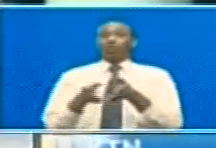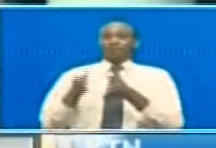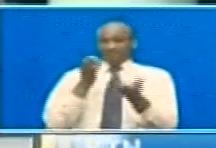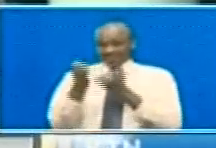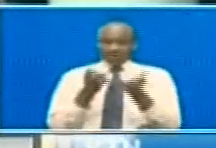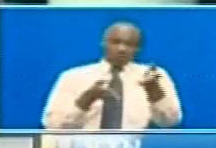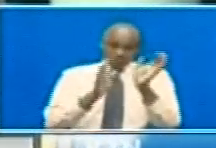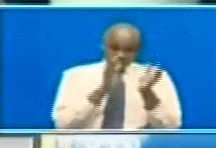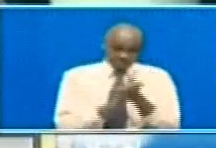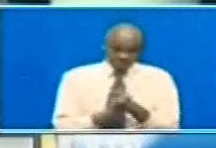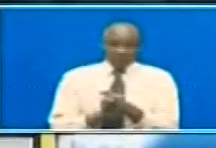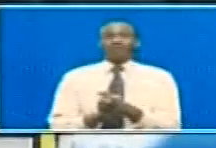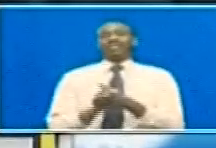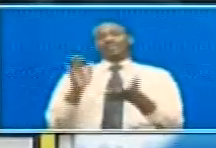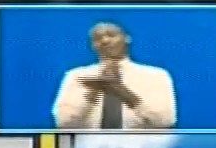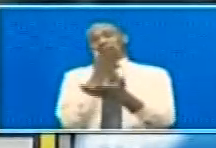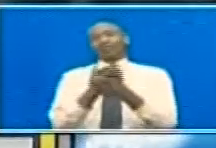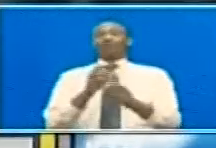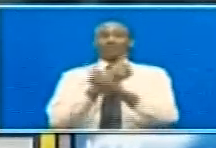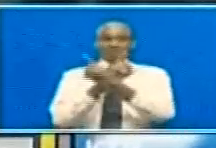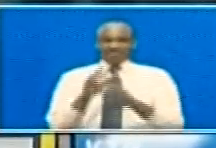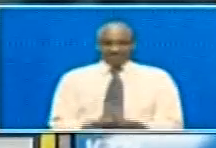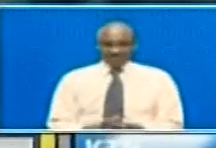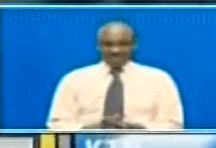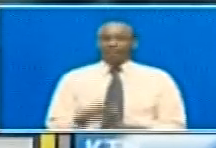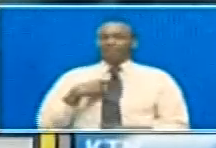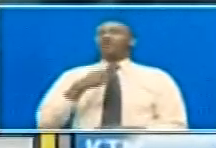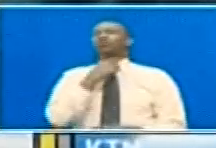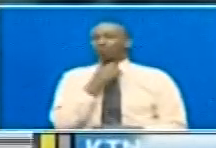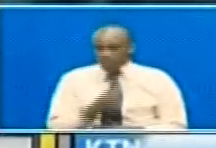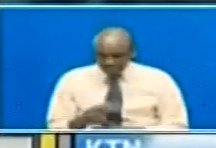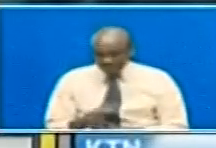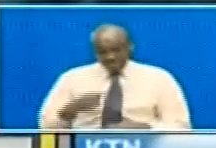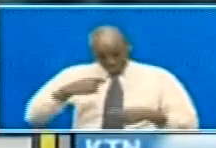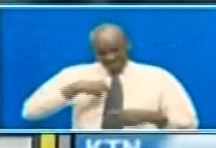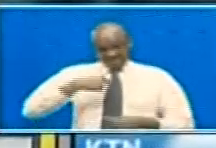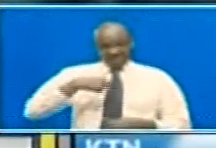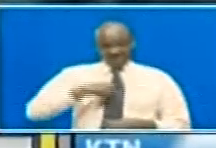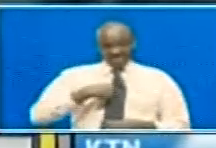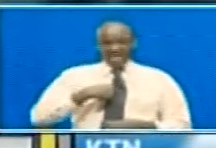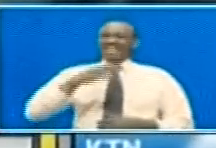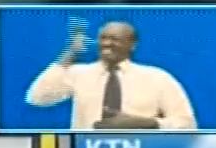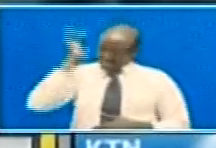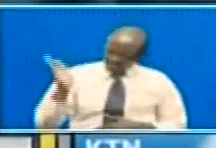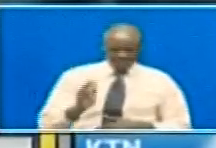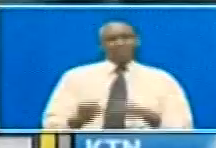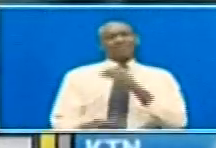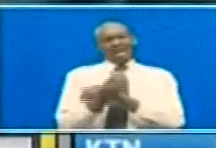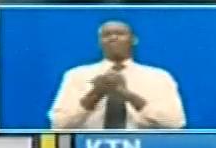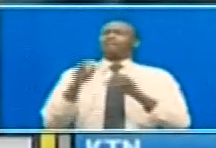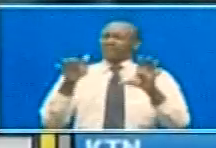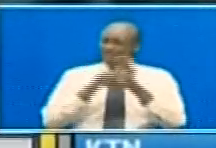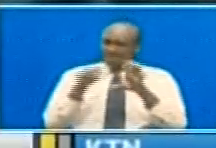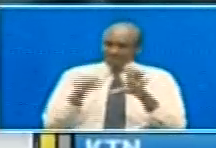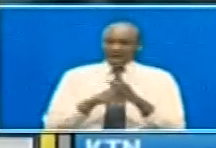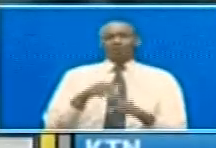at the Department of Defense. Let it go on record that I, Mutia Iringo, have never bribed any member of Public